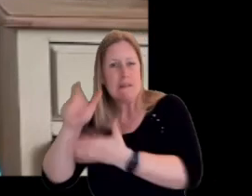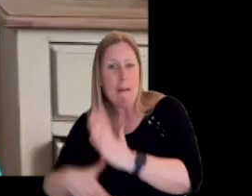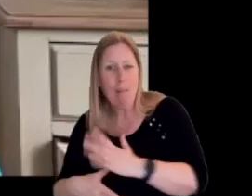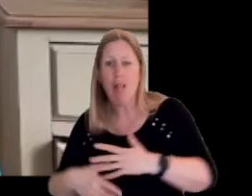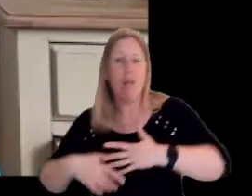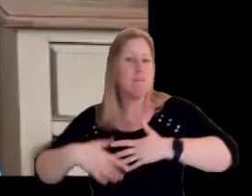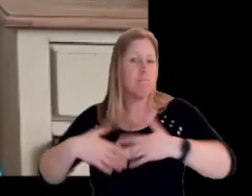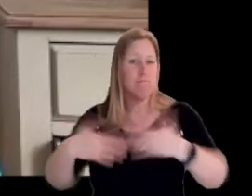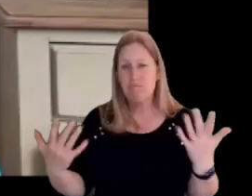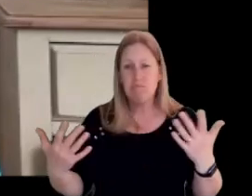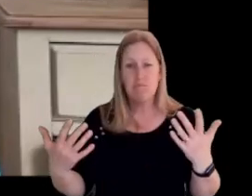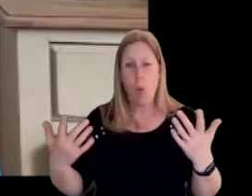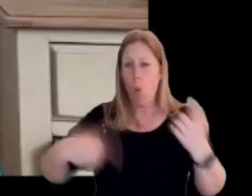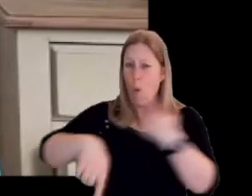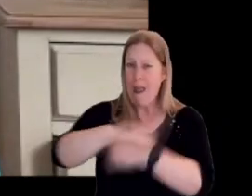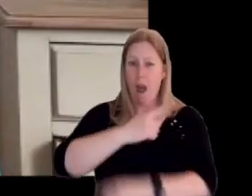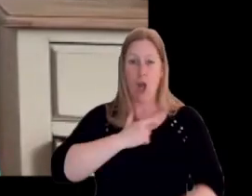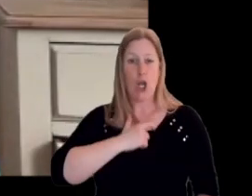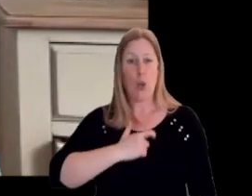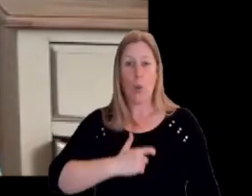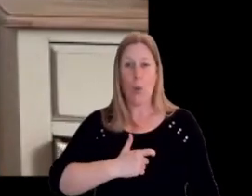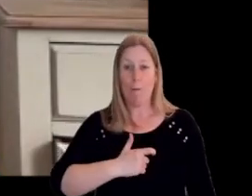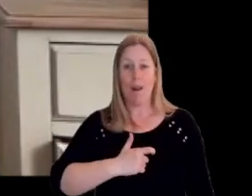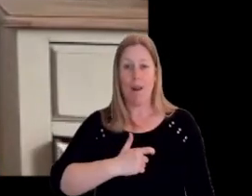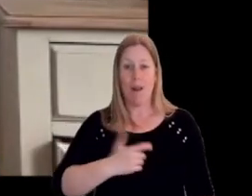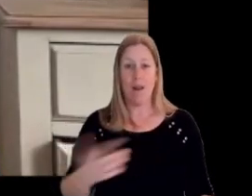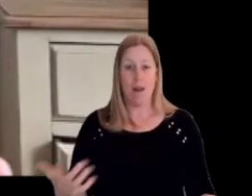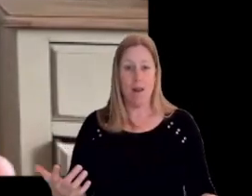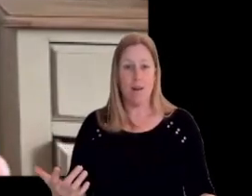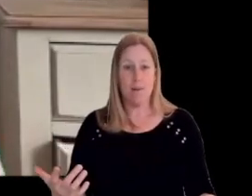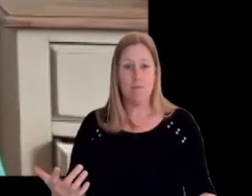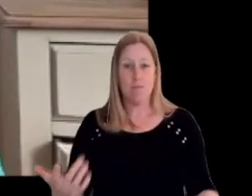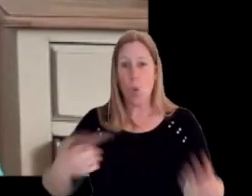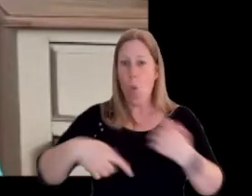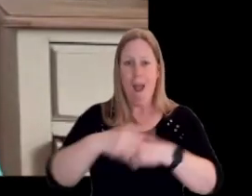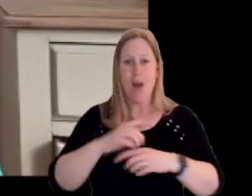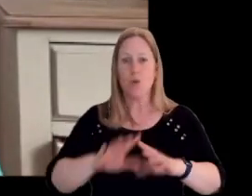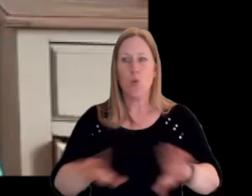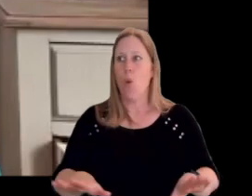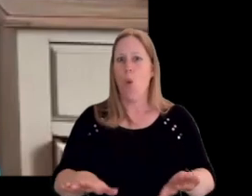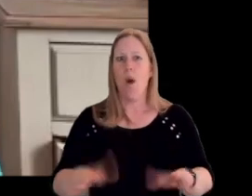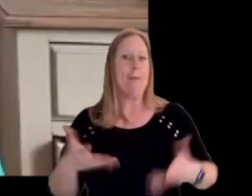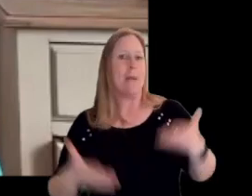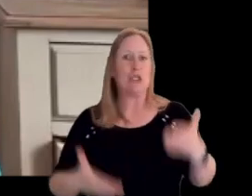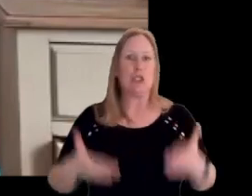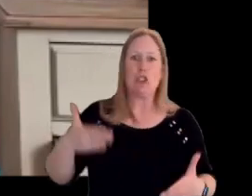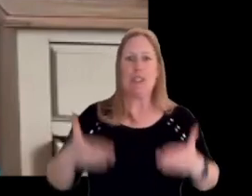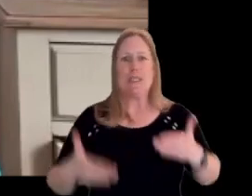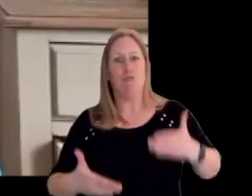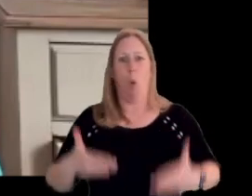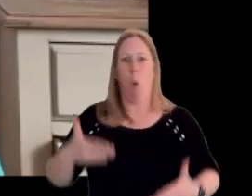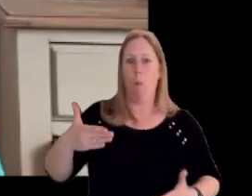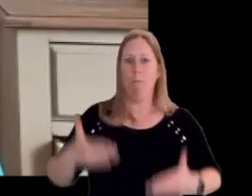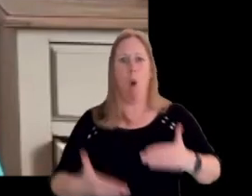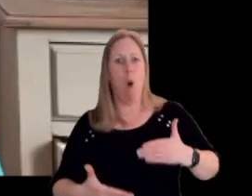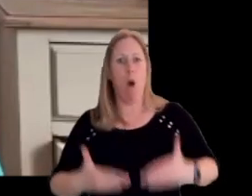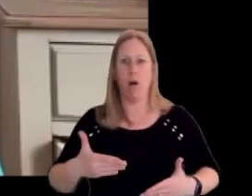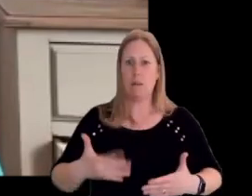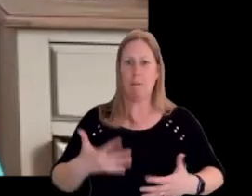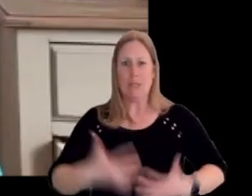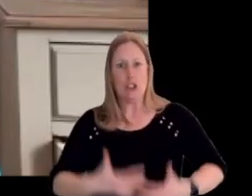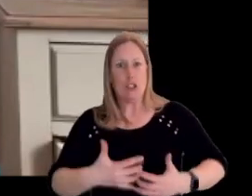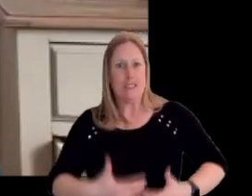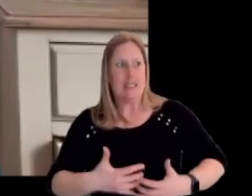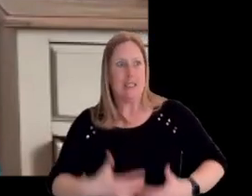or not as well, I think we are humans, and we're not machines.